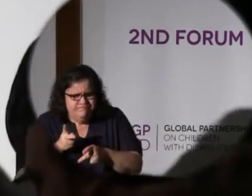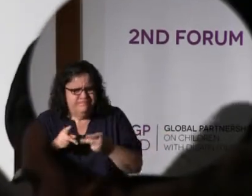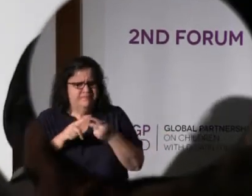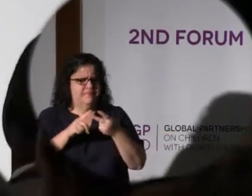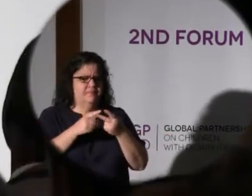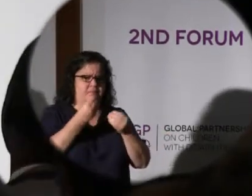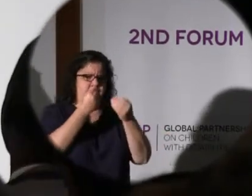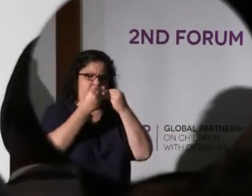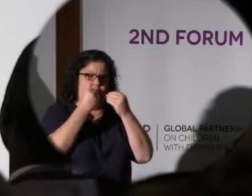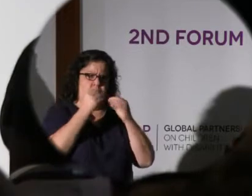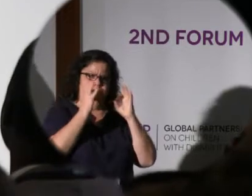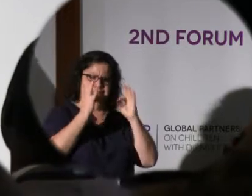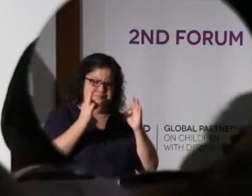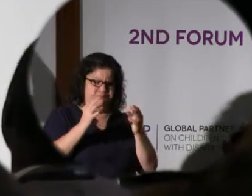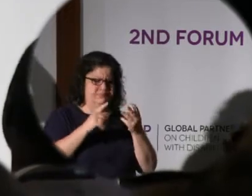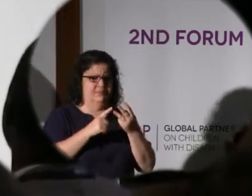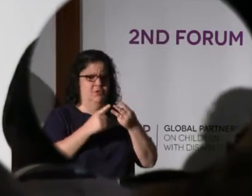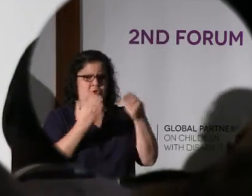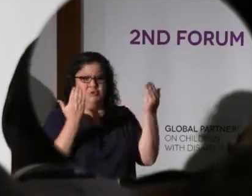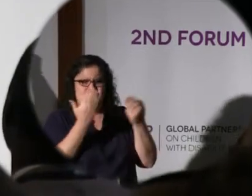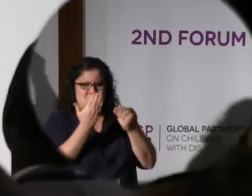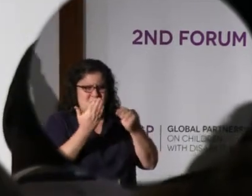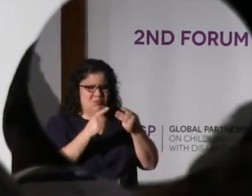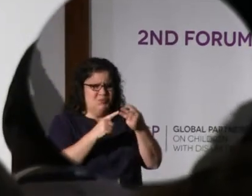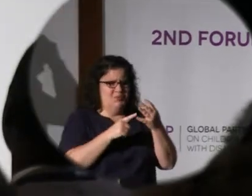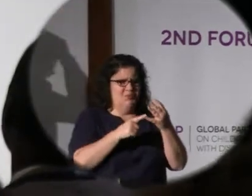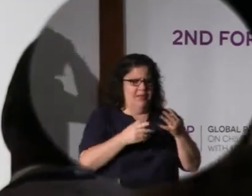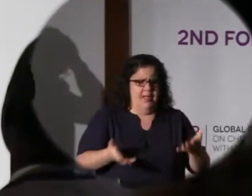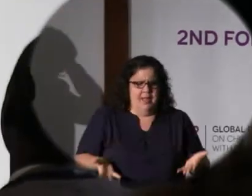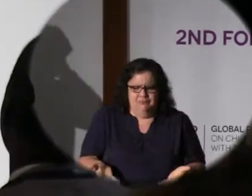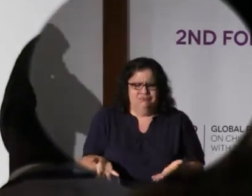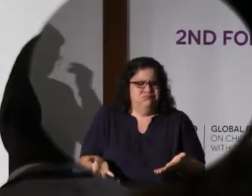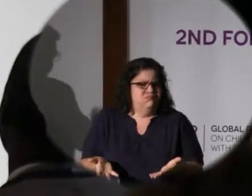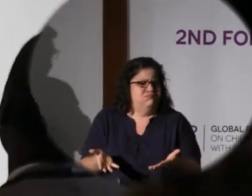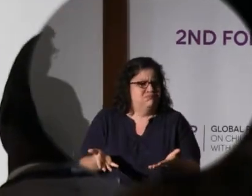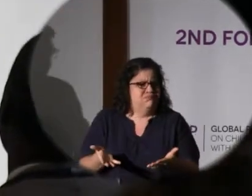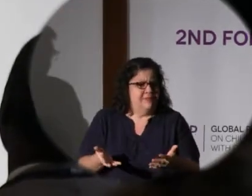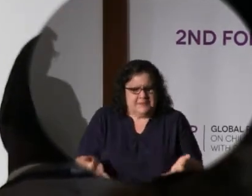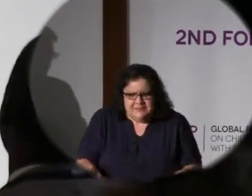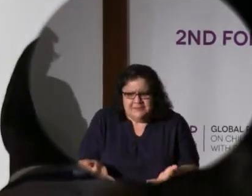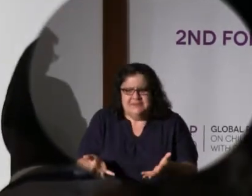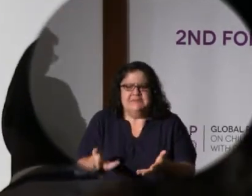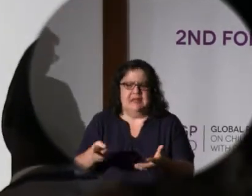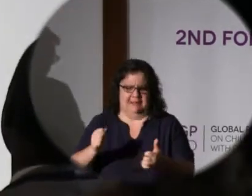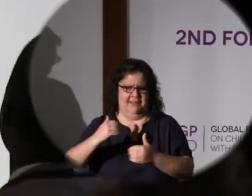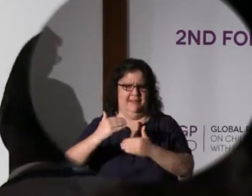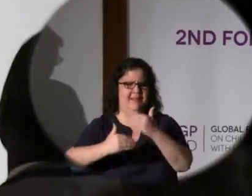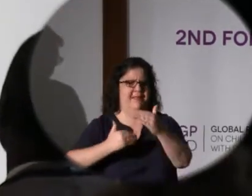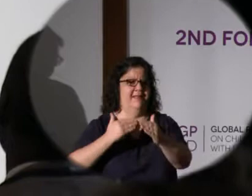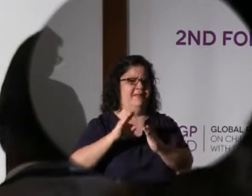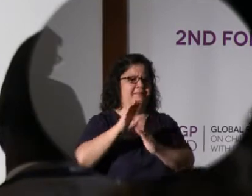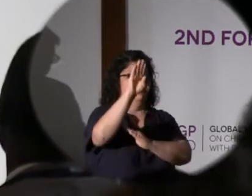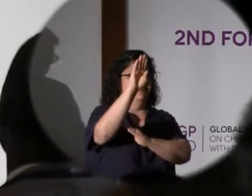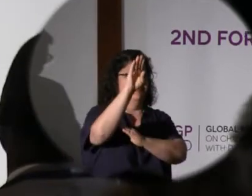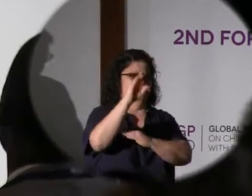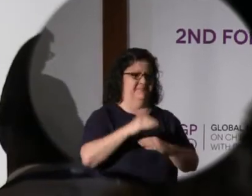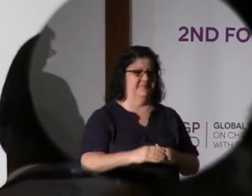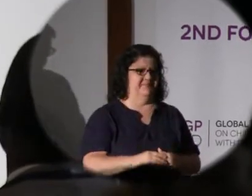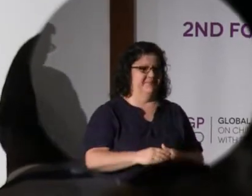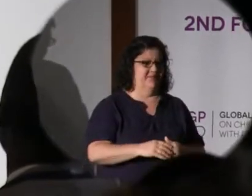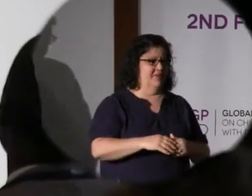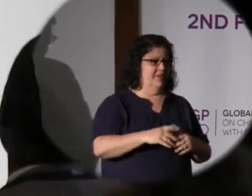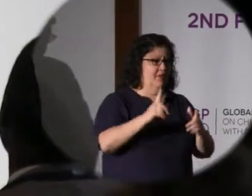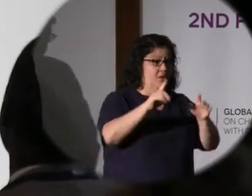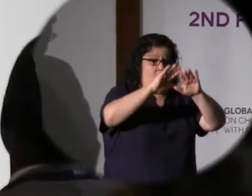encouragement. Around 1 billion people with disabilities of all ages and backgrounds are